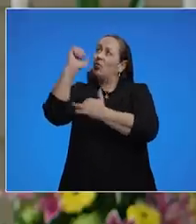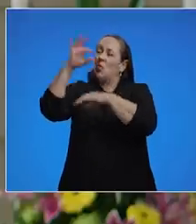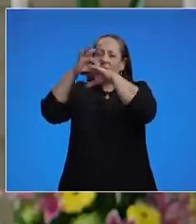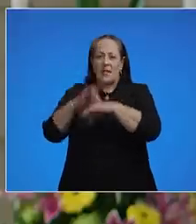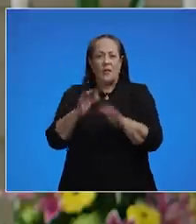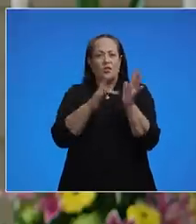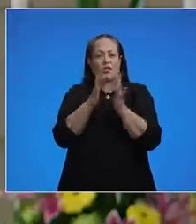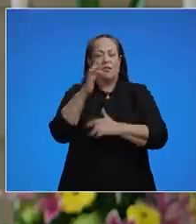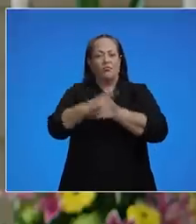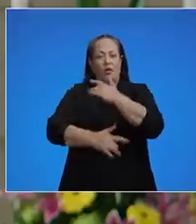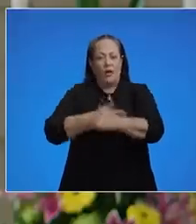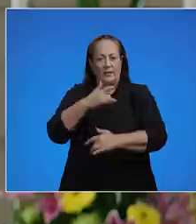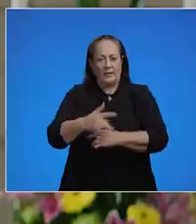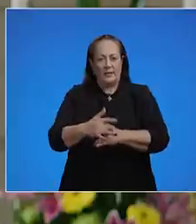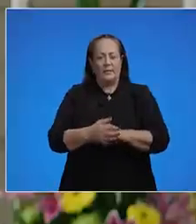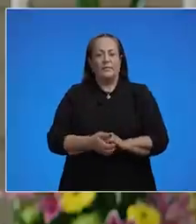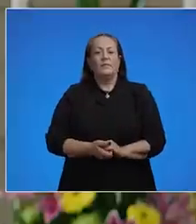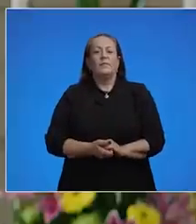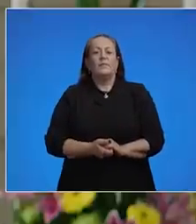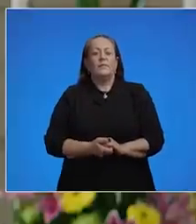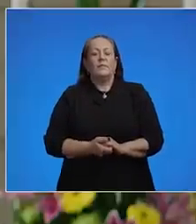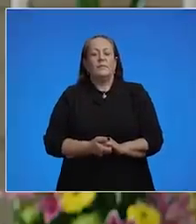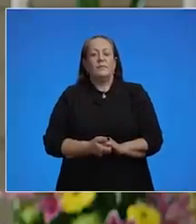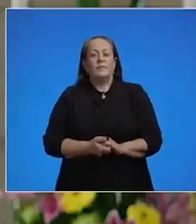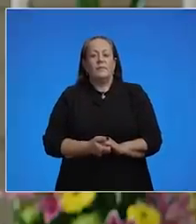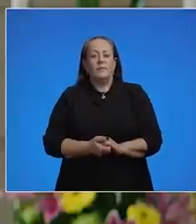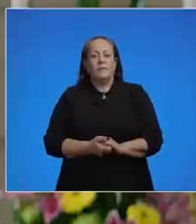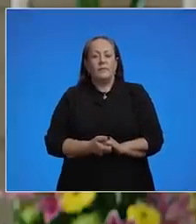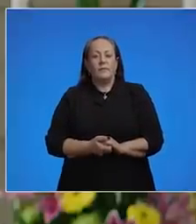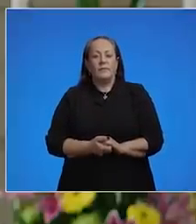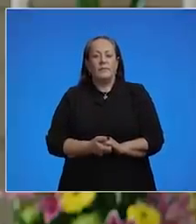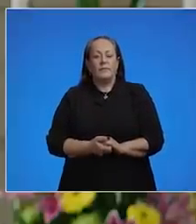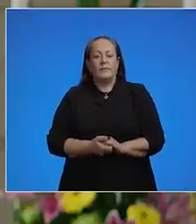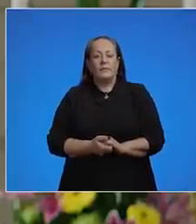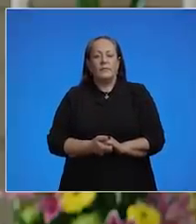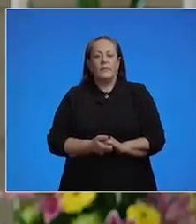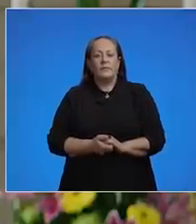and glorify you through your Son, Jesus Christ.